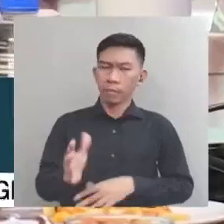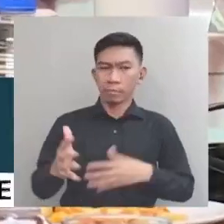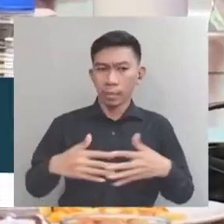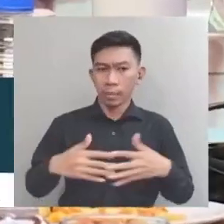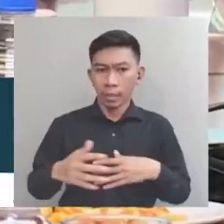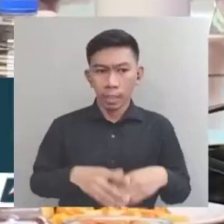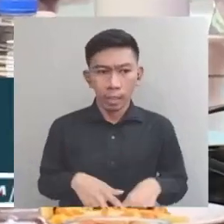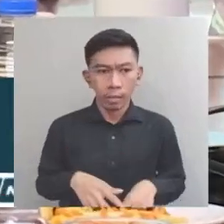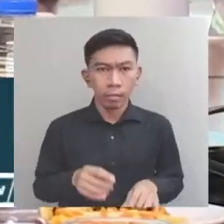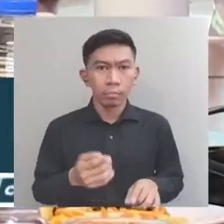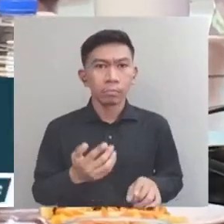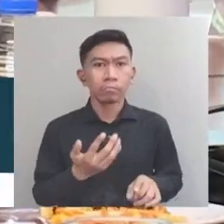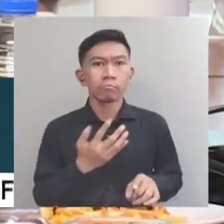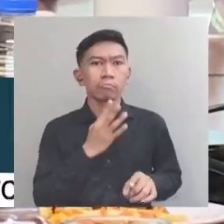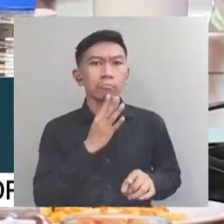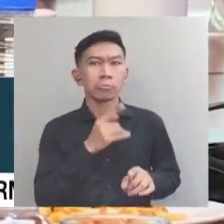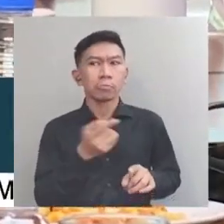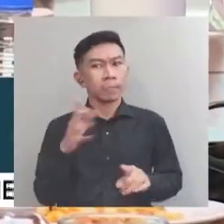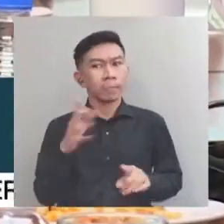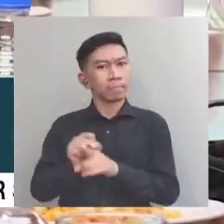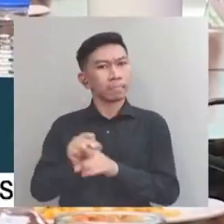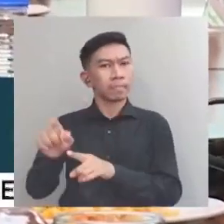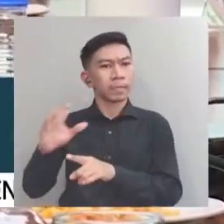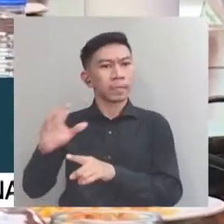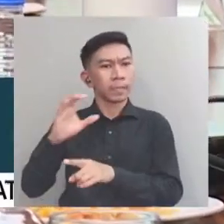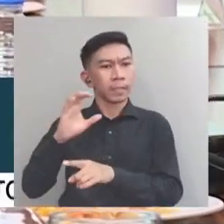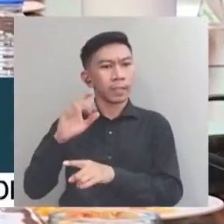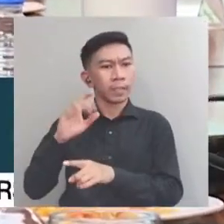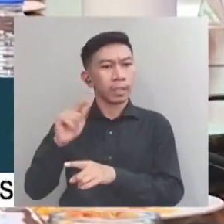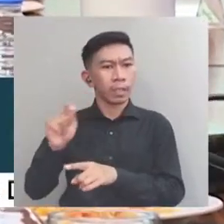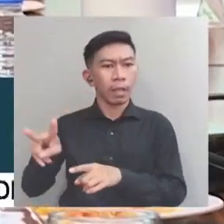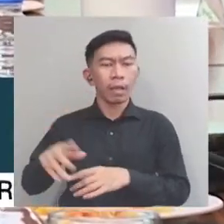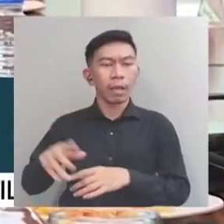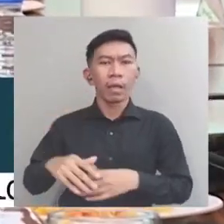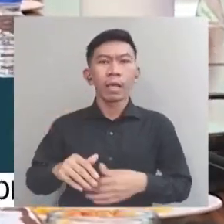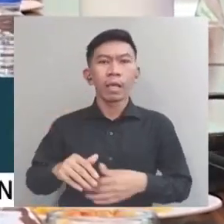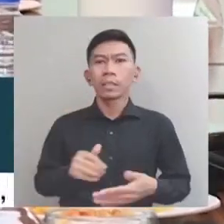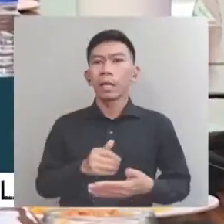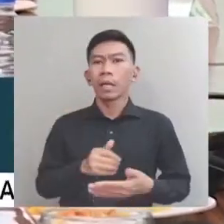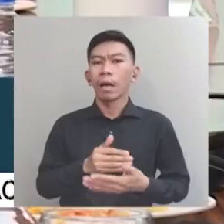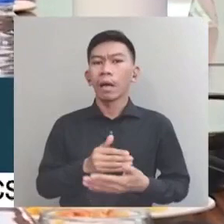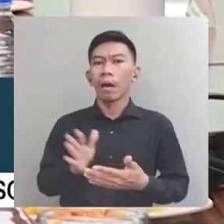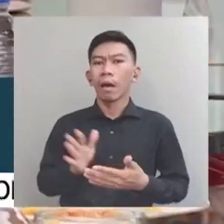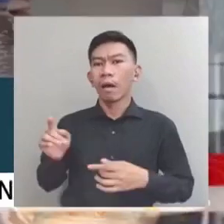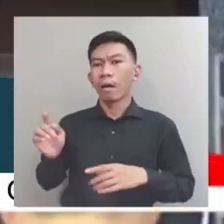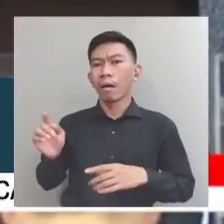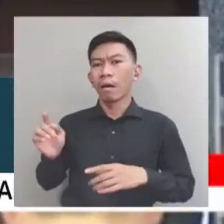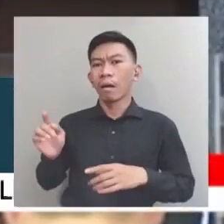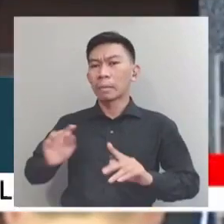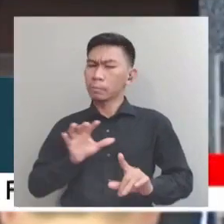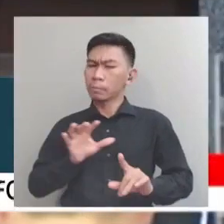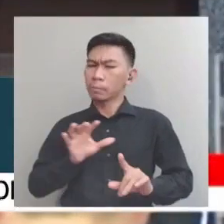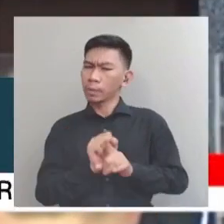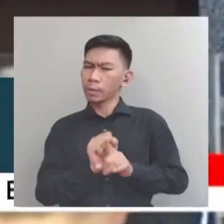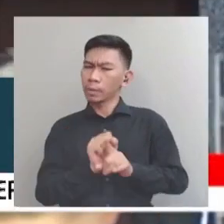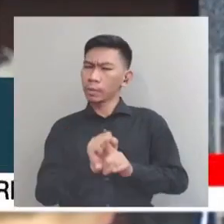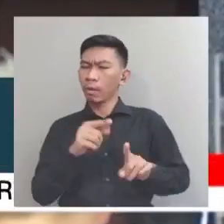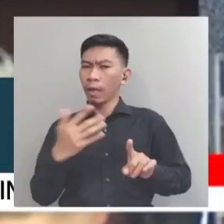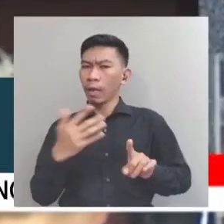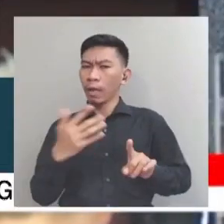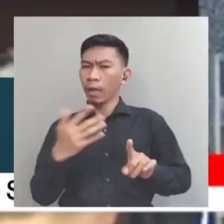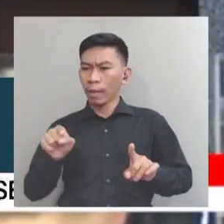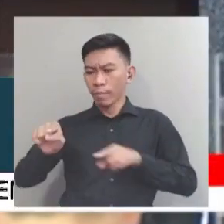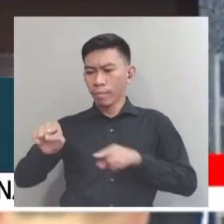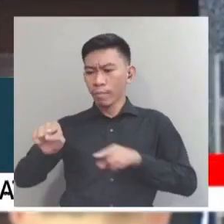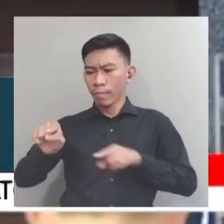several have highlighted the noise, the pointing, and the use of unparliamentary language at the Senate. Last